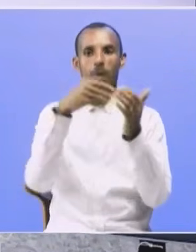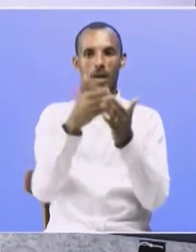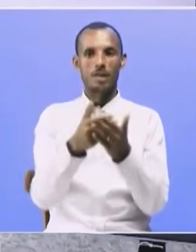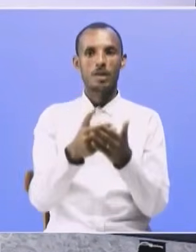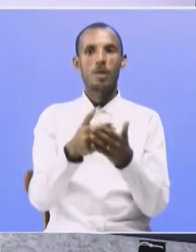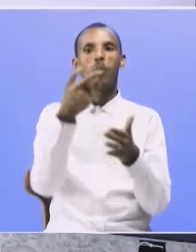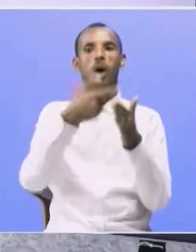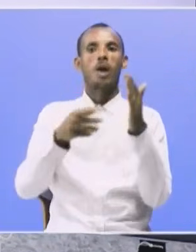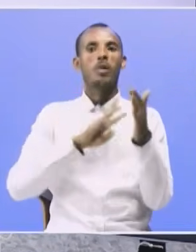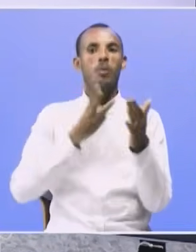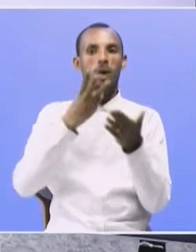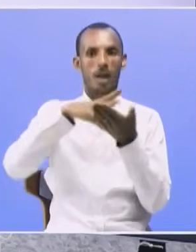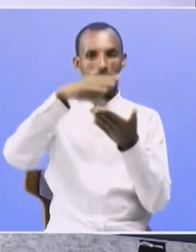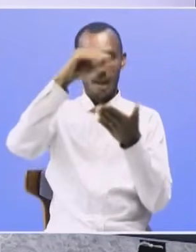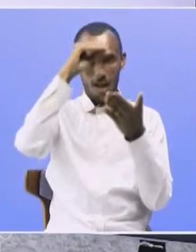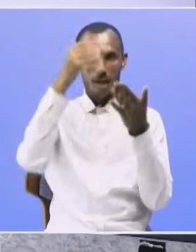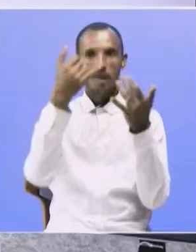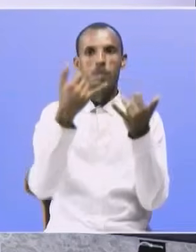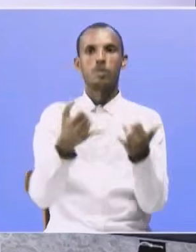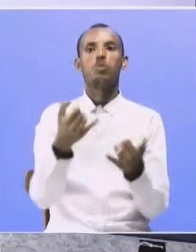have seen in today's lesson.